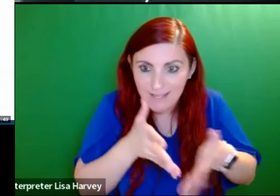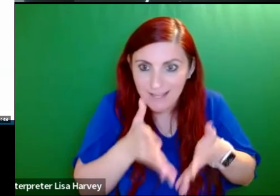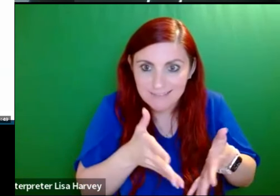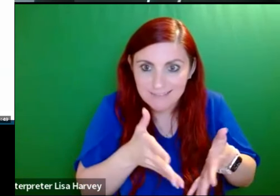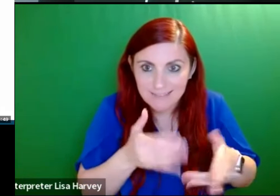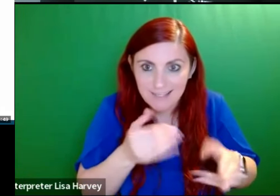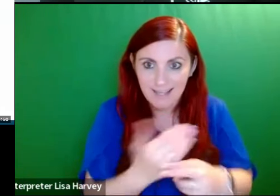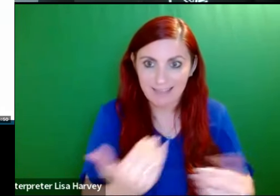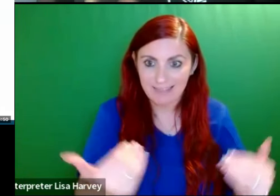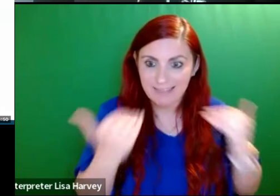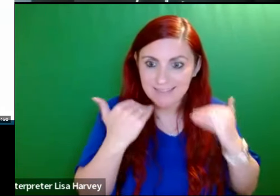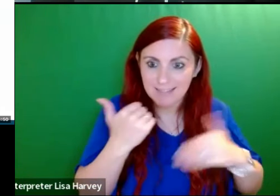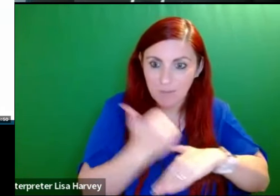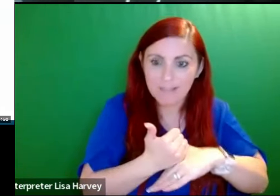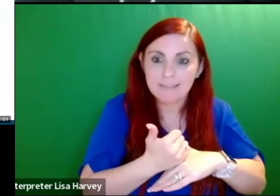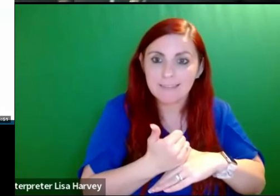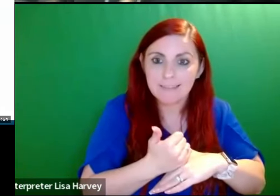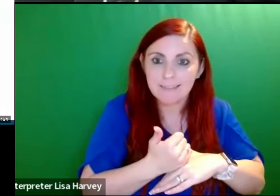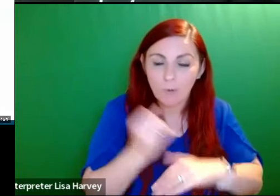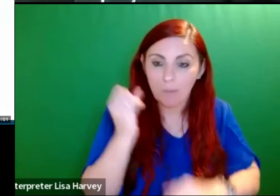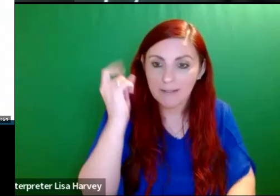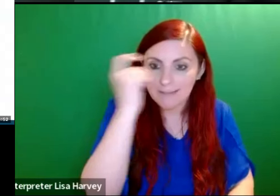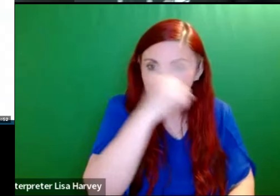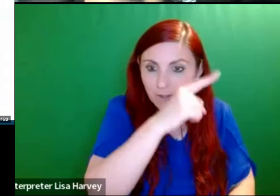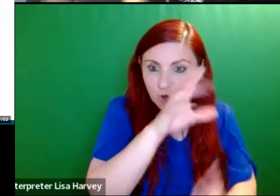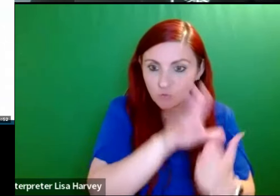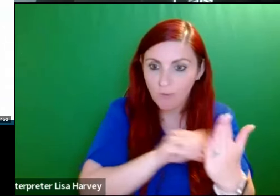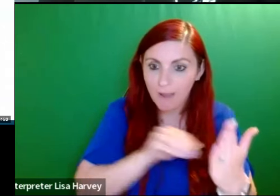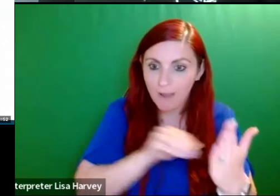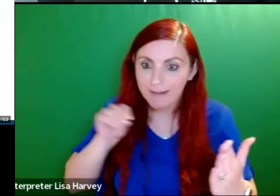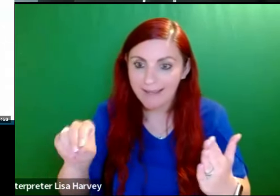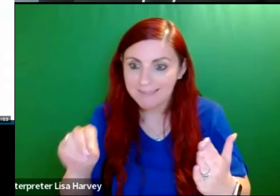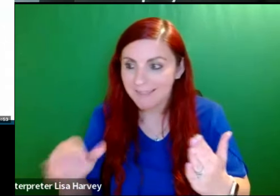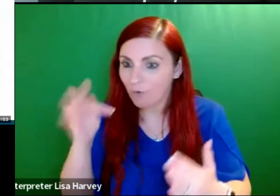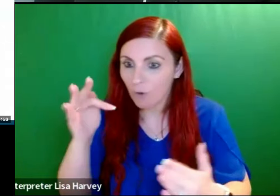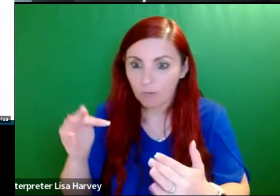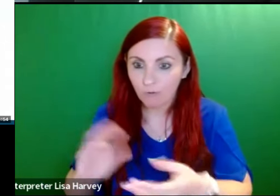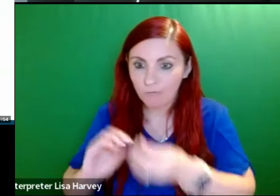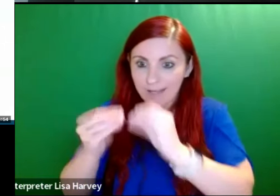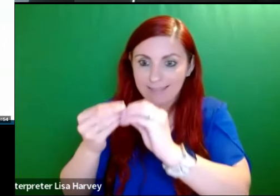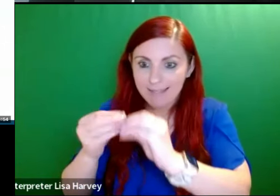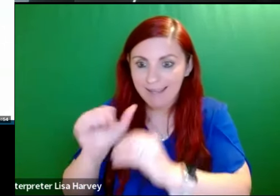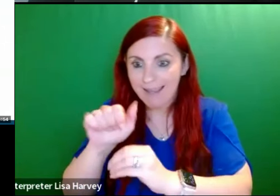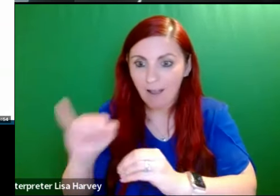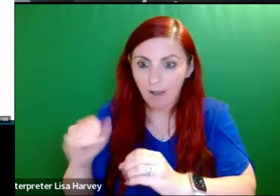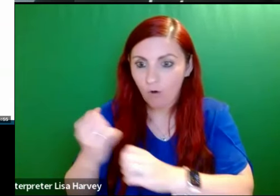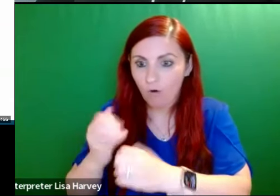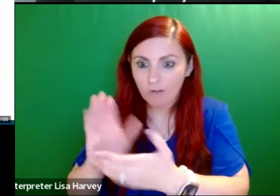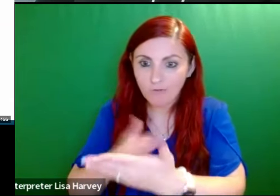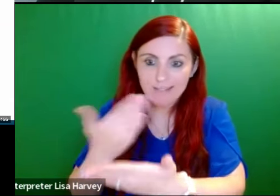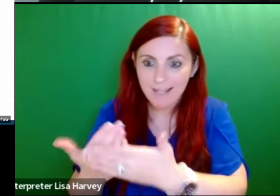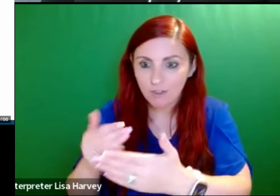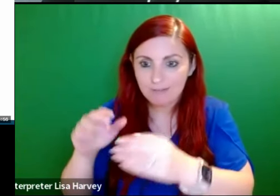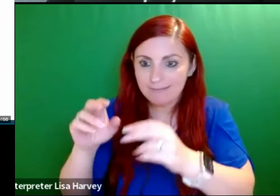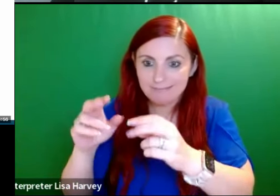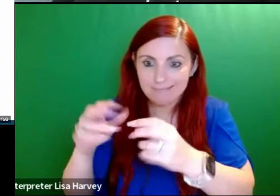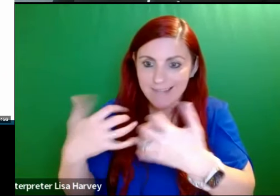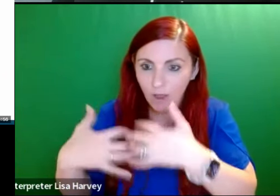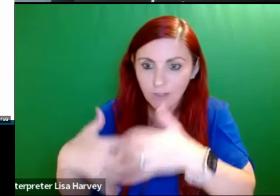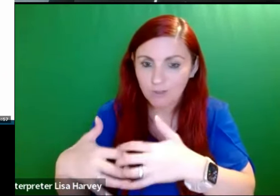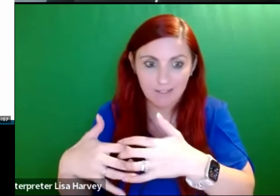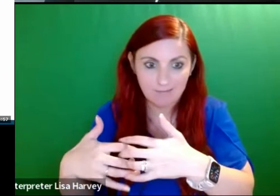database are going to be difficult to replicate using technology, or to translate using technology, and